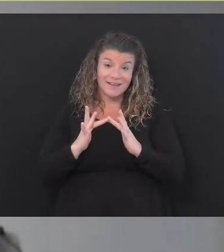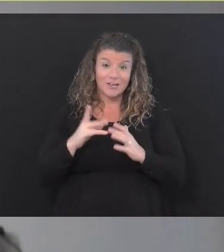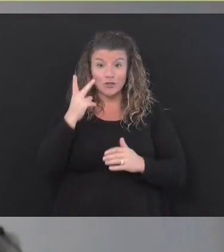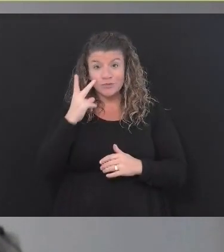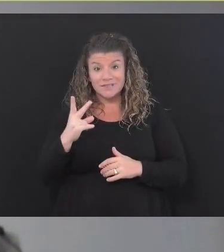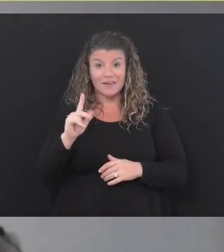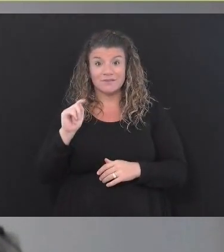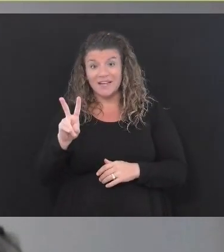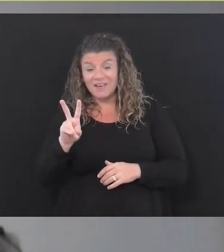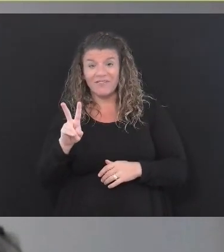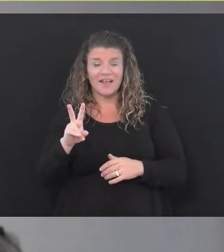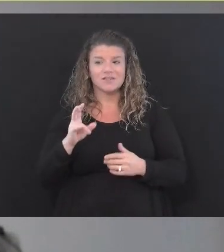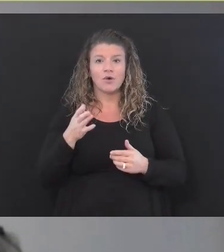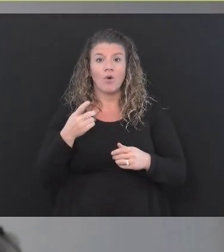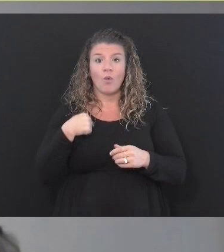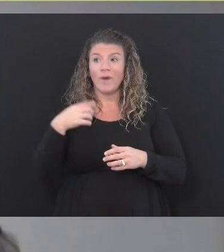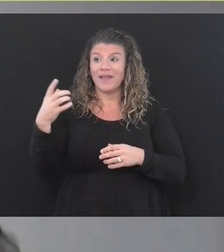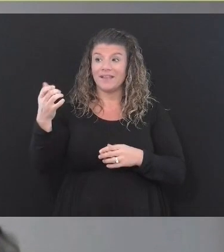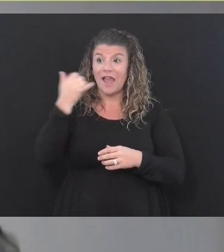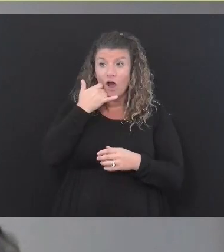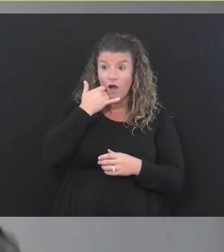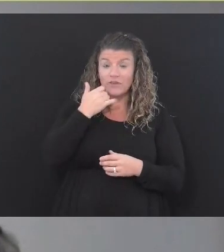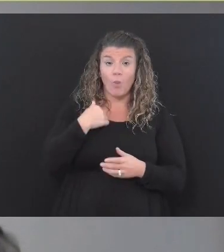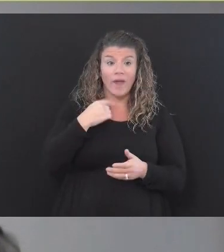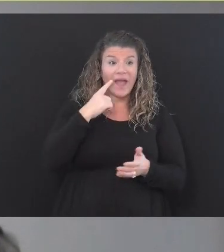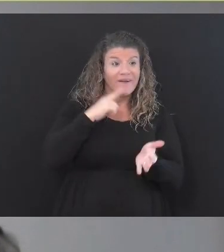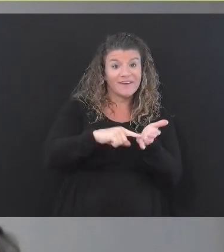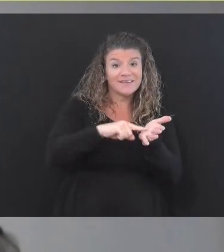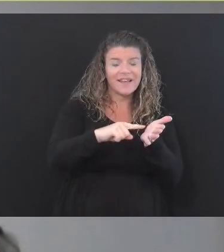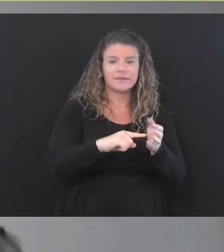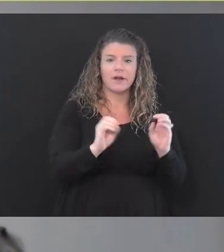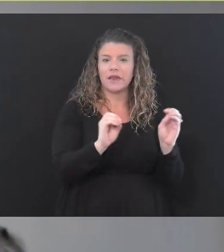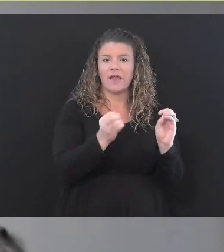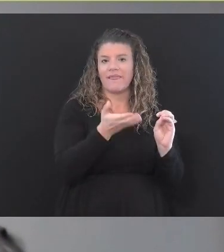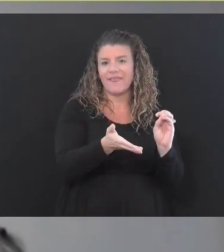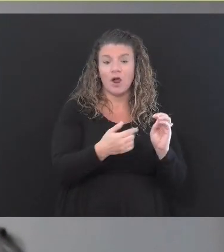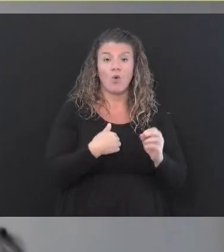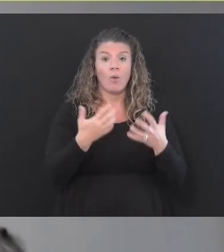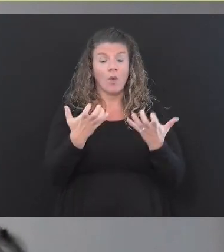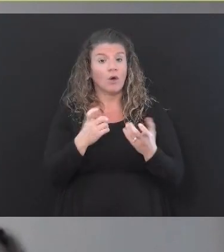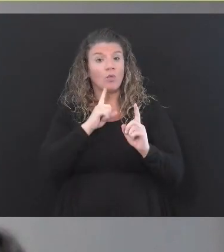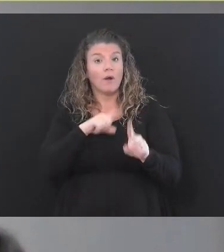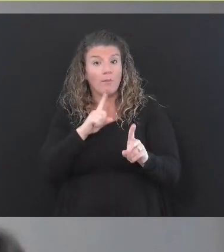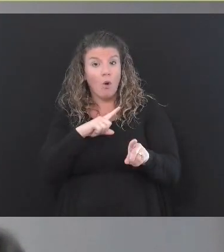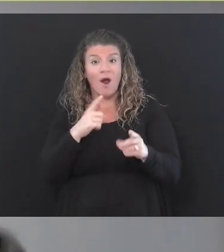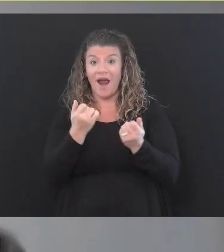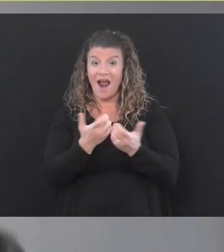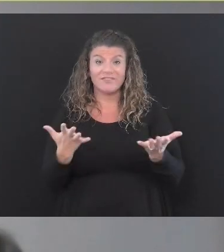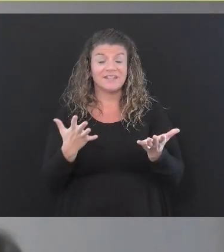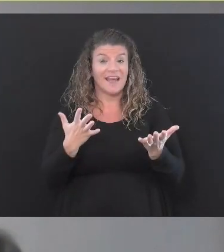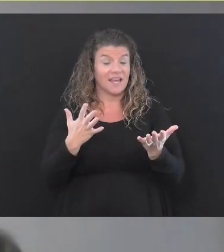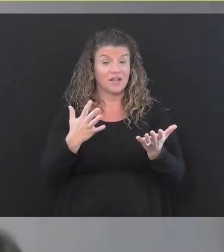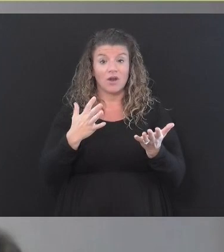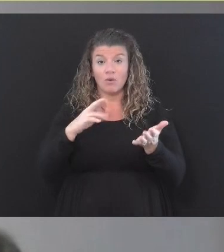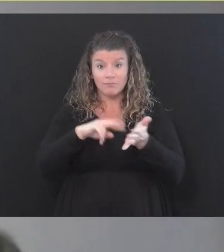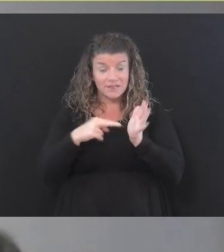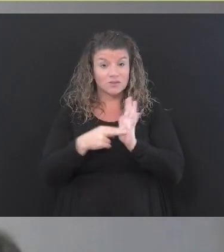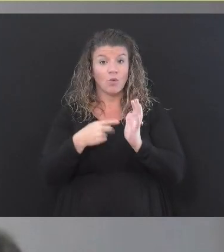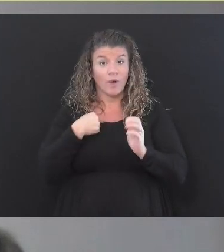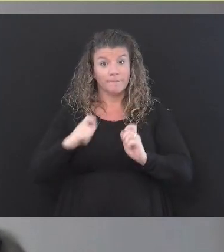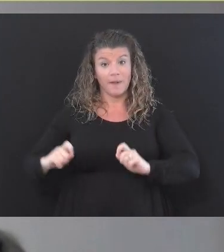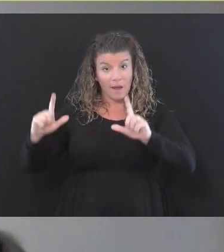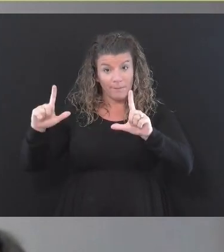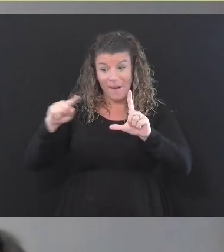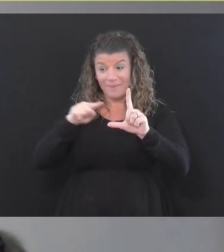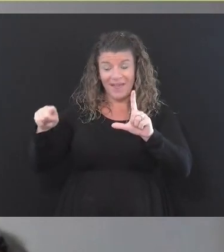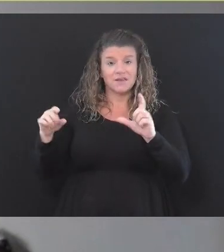up, after investigating, have no basis. We're trying to report, as everyone has indicated, on the website, trying to